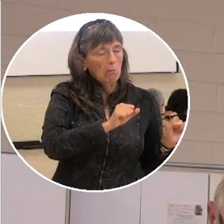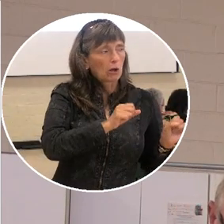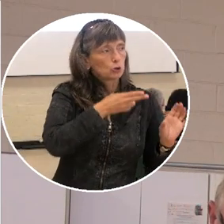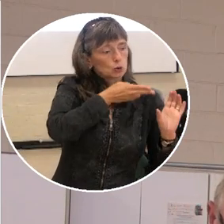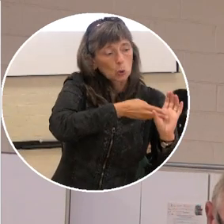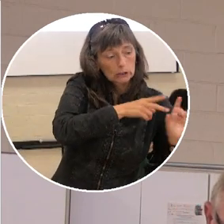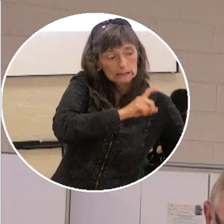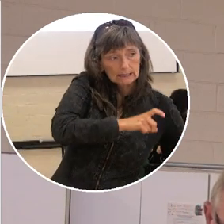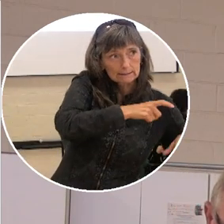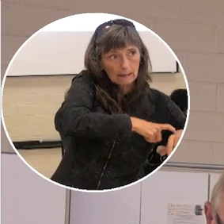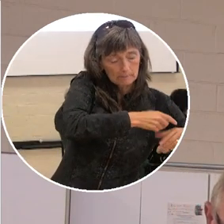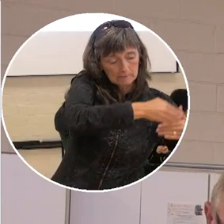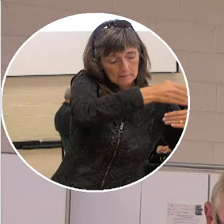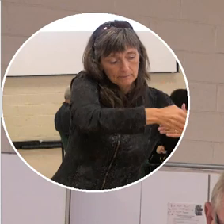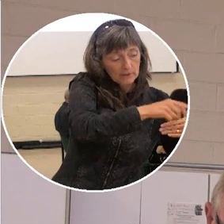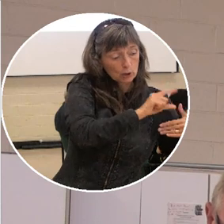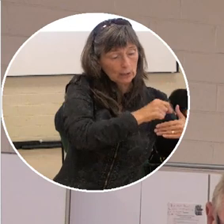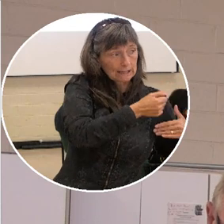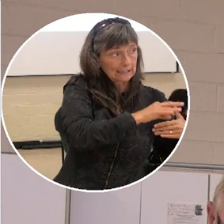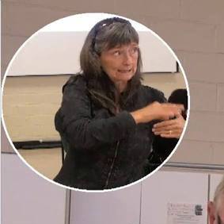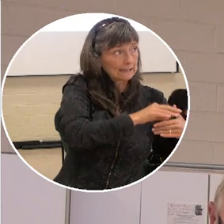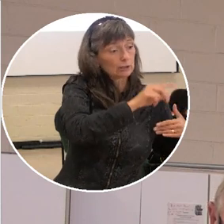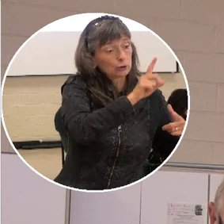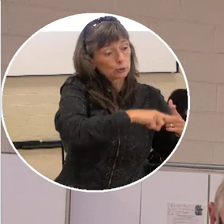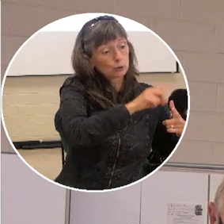the period